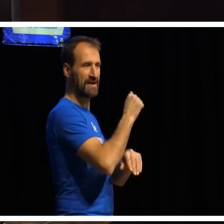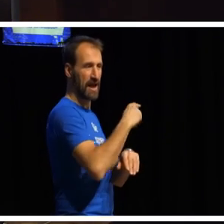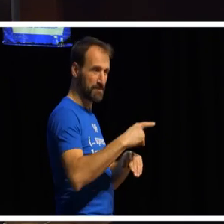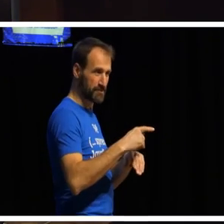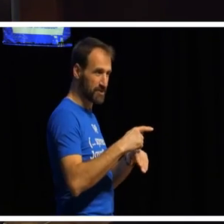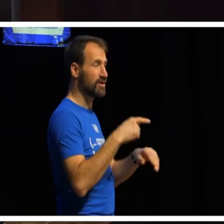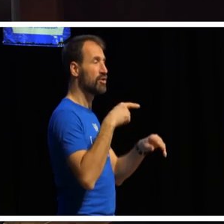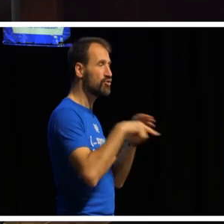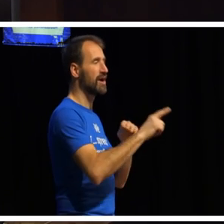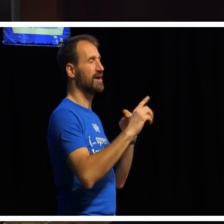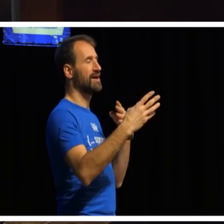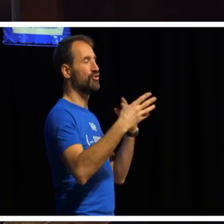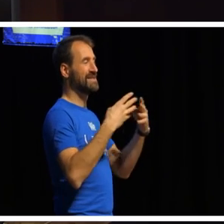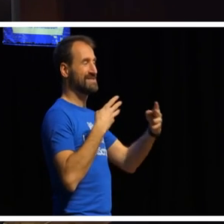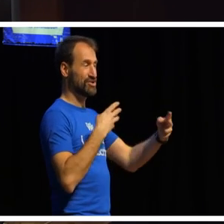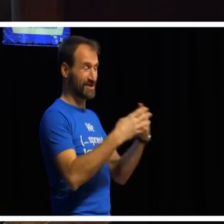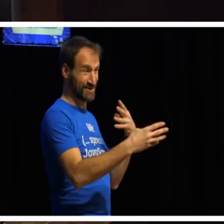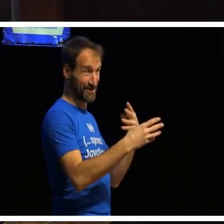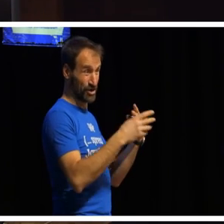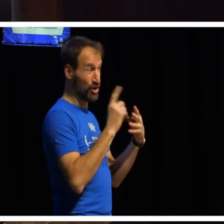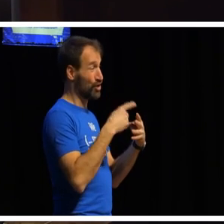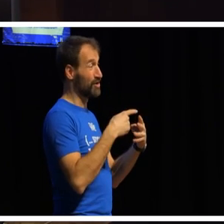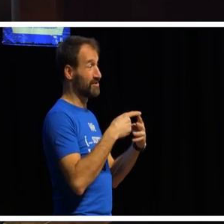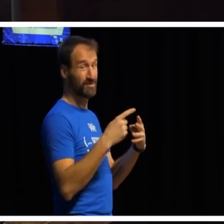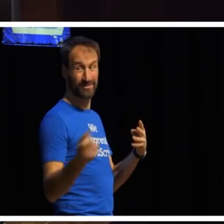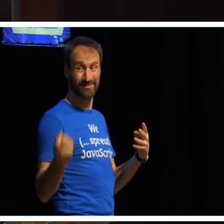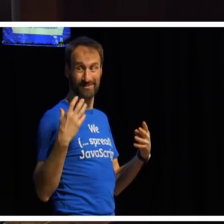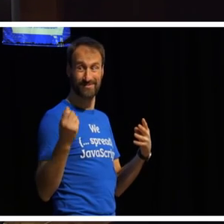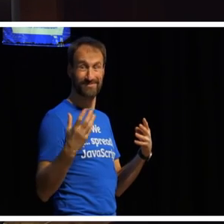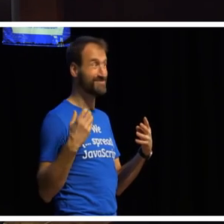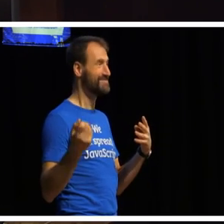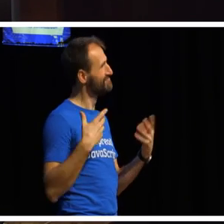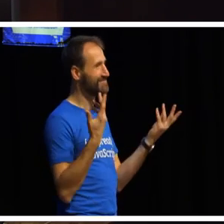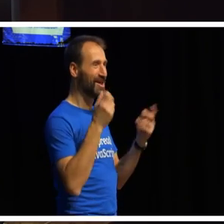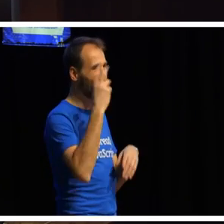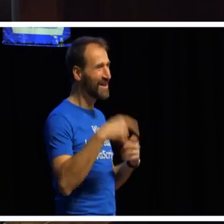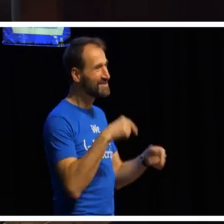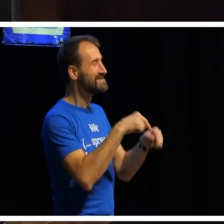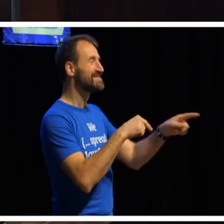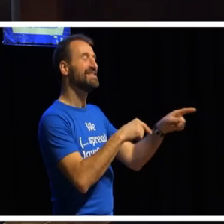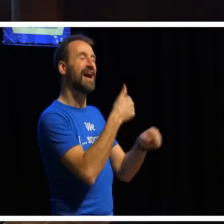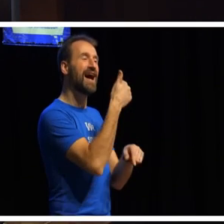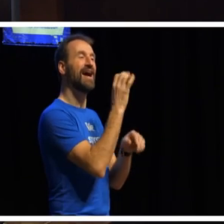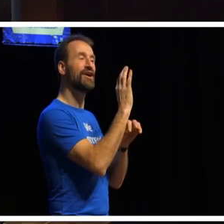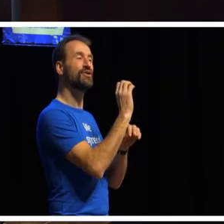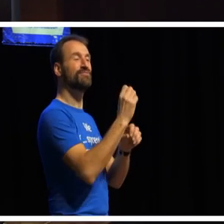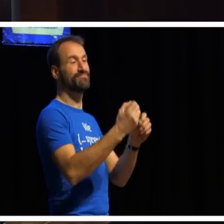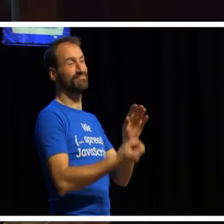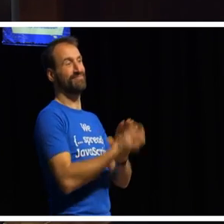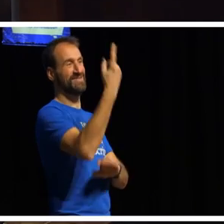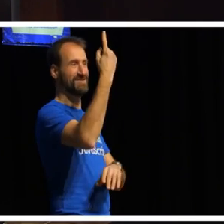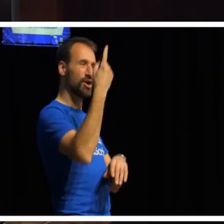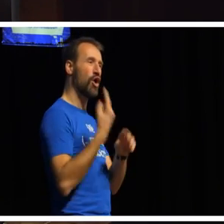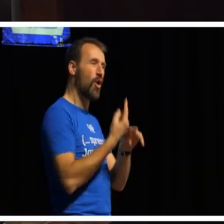looking at, that's a good signal, is is a way to do navigation transitions in the way like IE used to do,